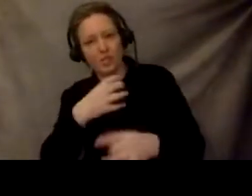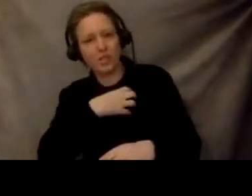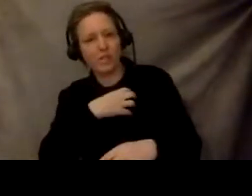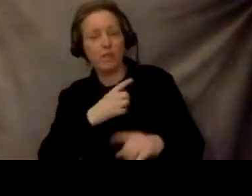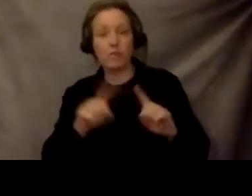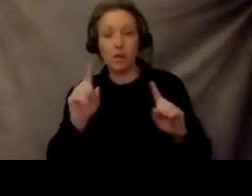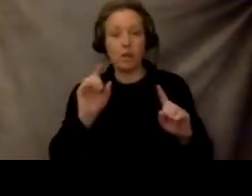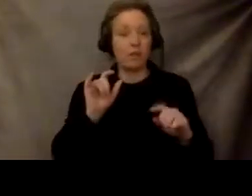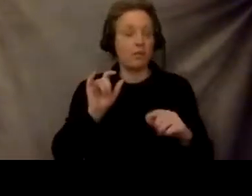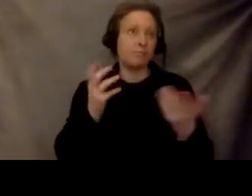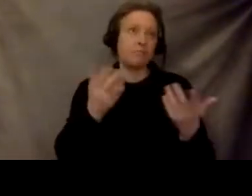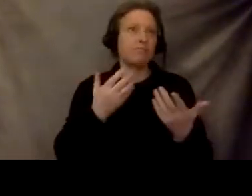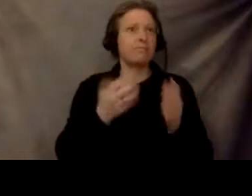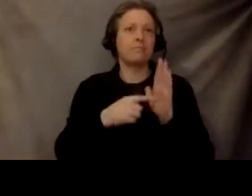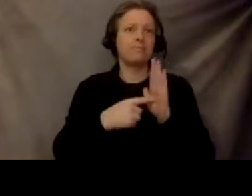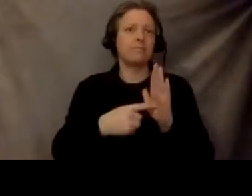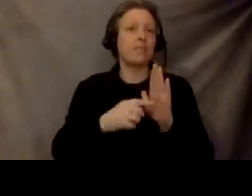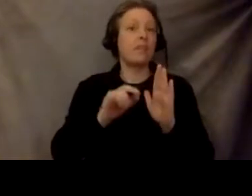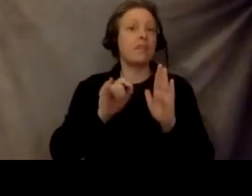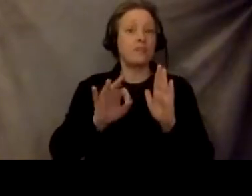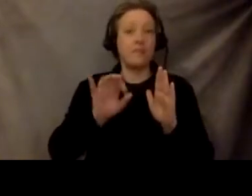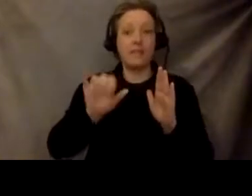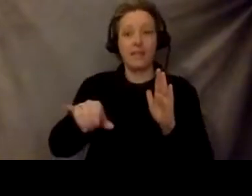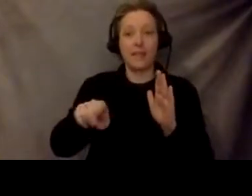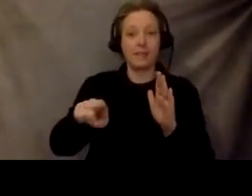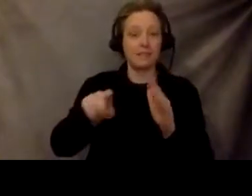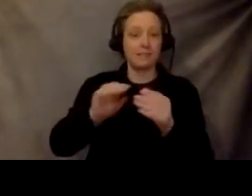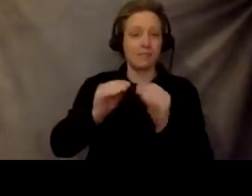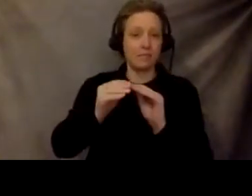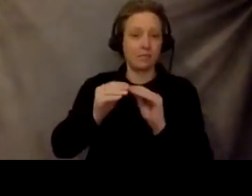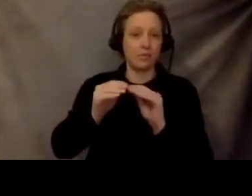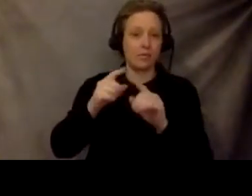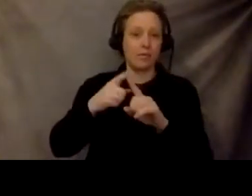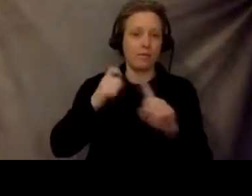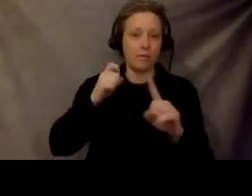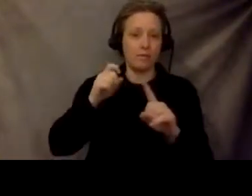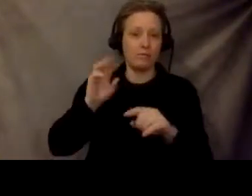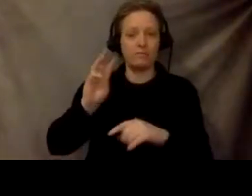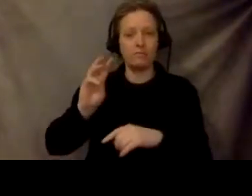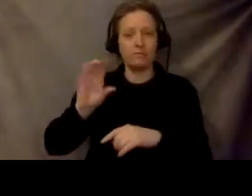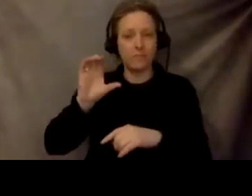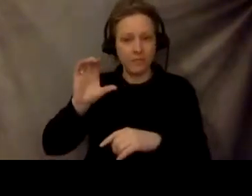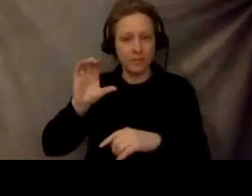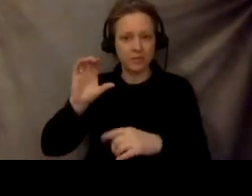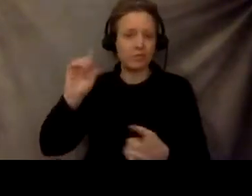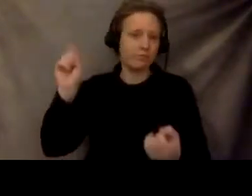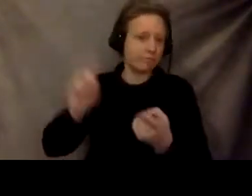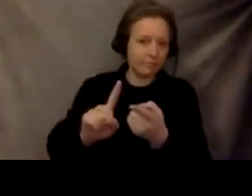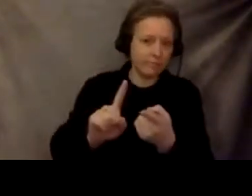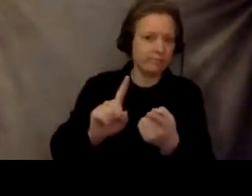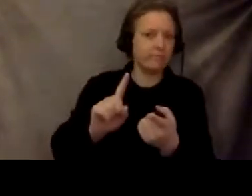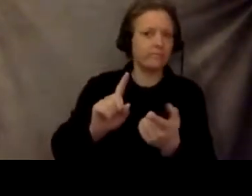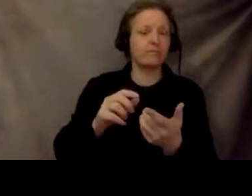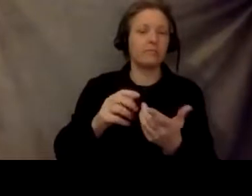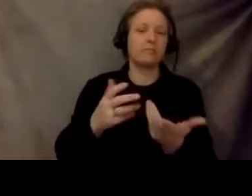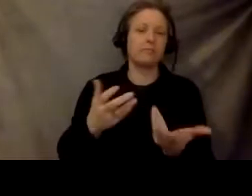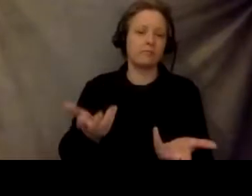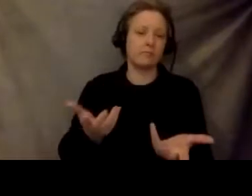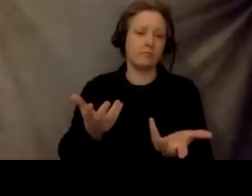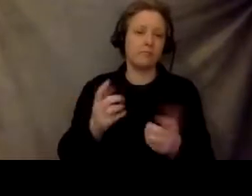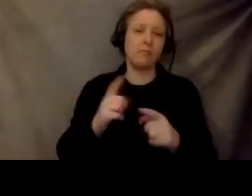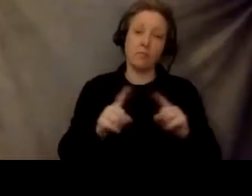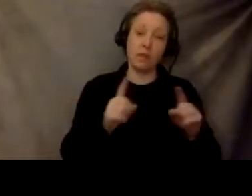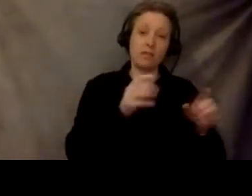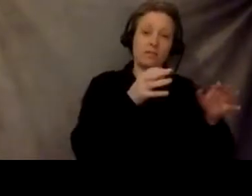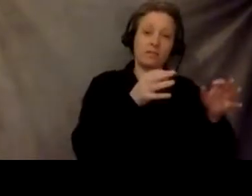from 600 to 1 million. I mean, we can't, I mean, can't have the same number of people. But the justice system has the same problem.